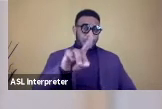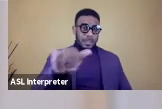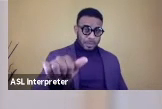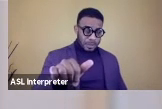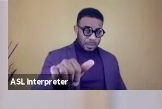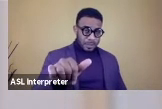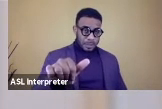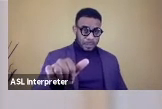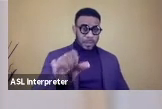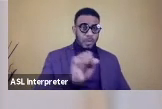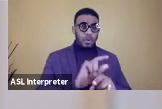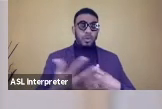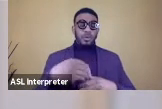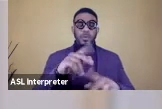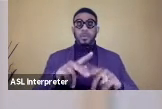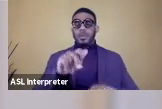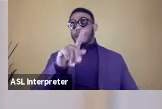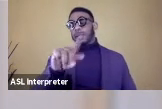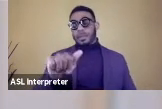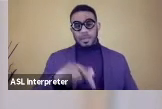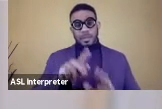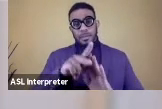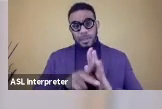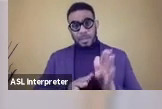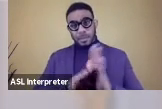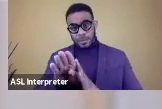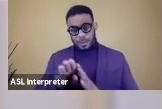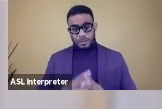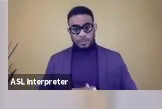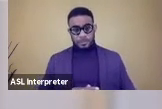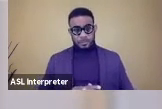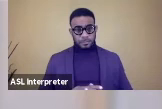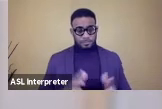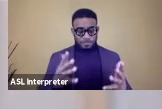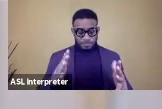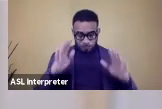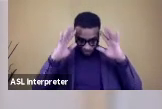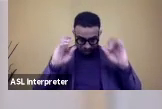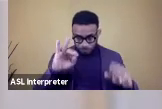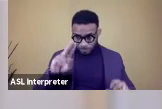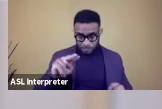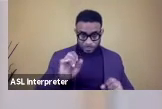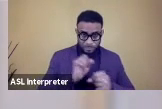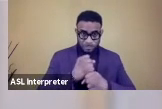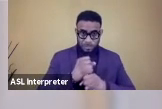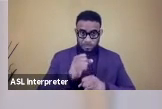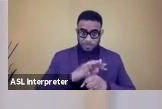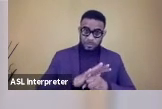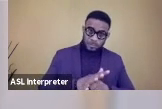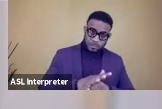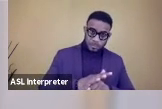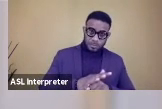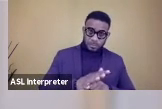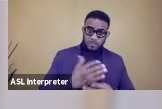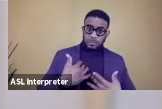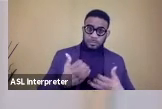disabilities and work to include people with disabilities in policy development. Already, President Biden has created the COVID-19